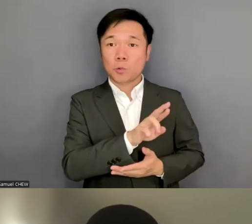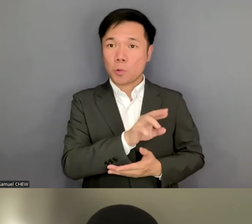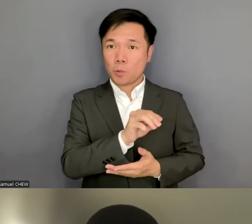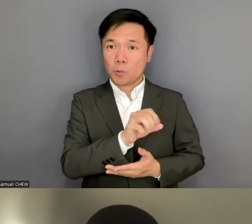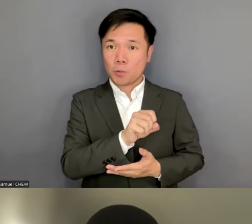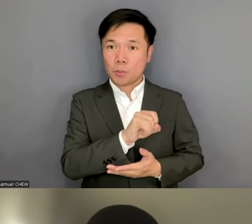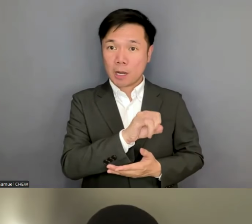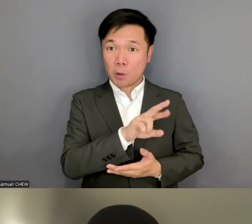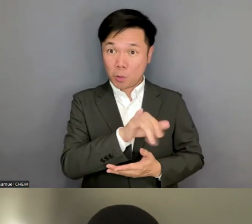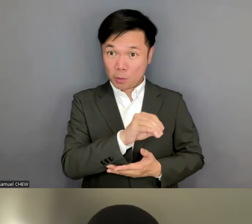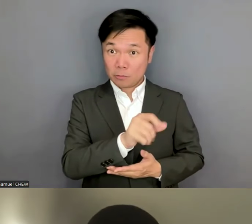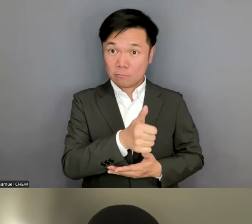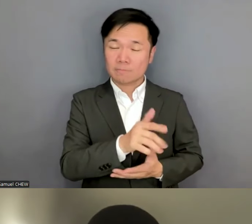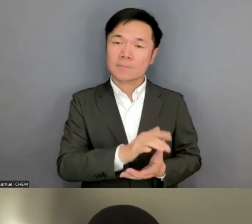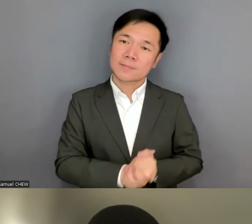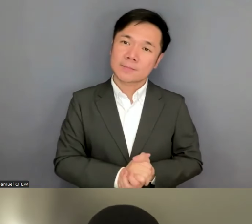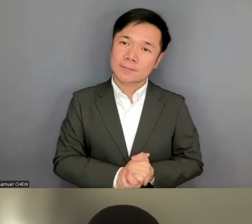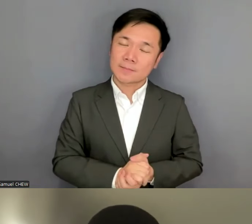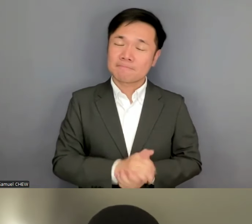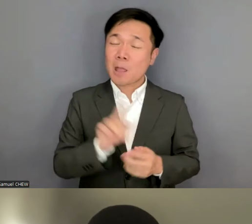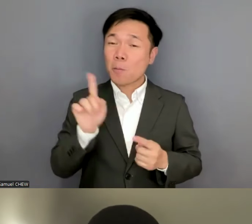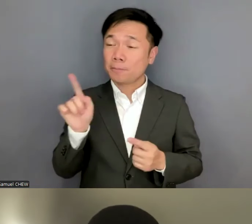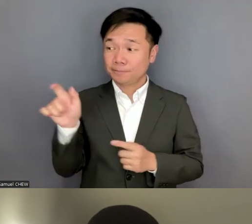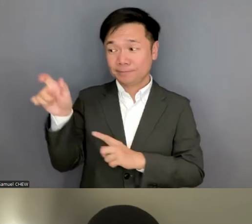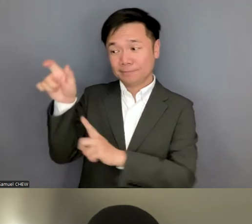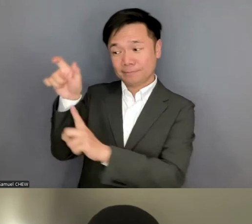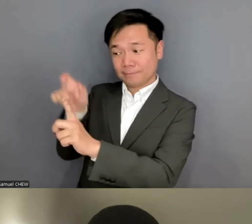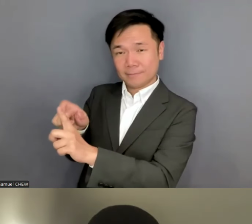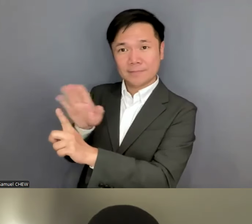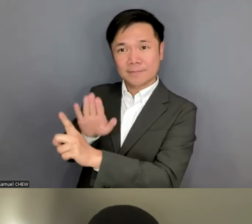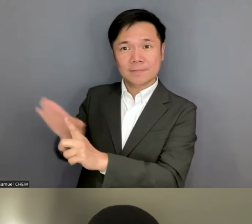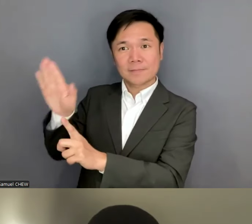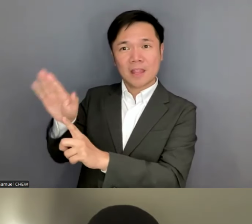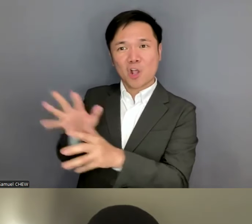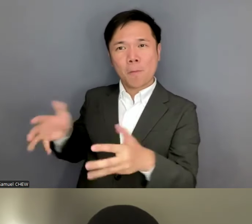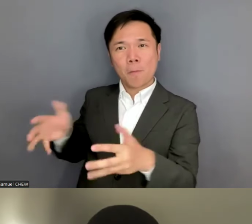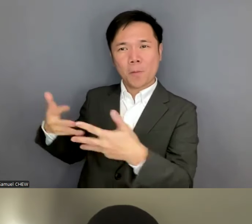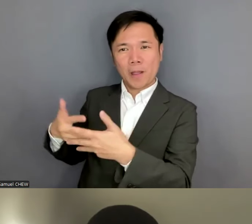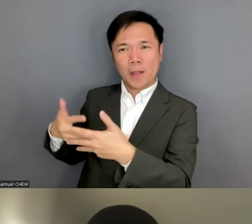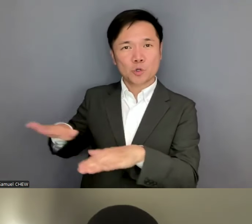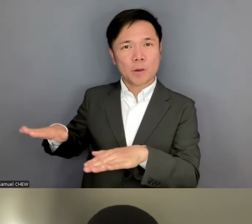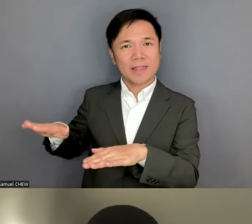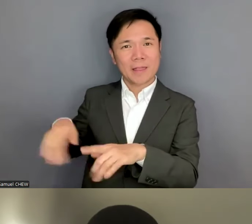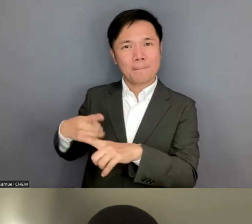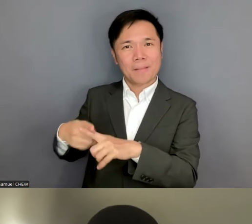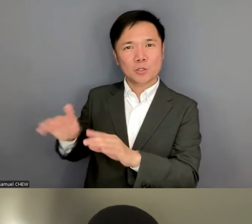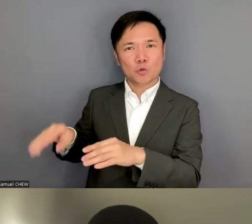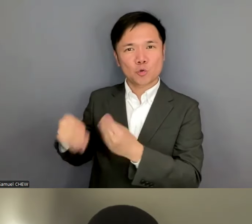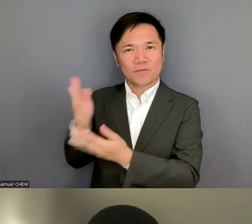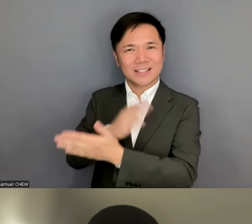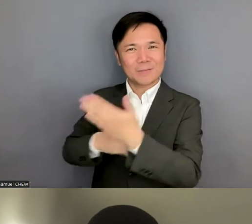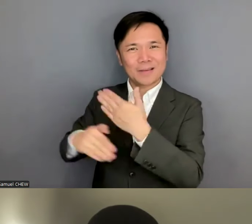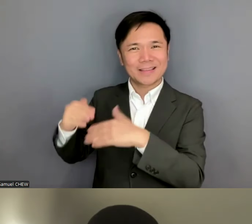So Rosario, we have a question from the Commonwealth Children and Youth Disability